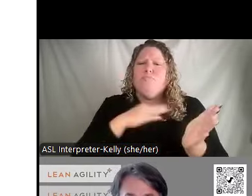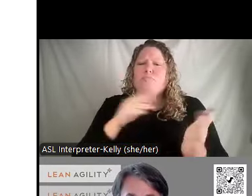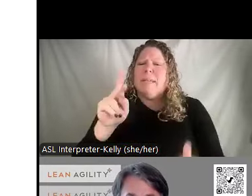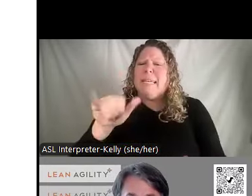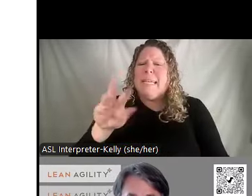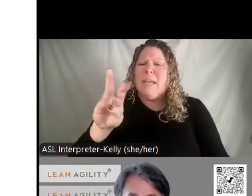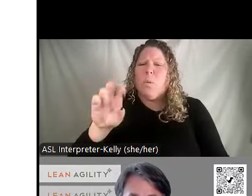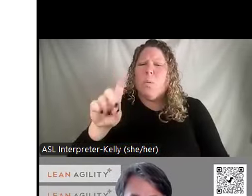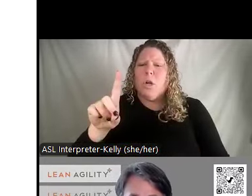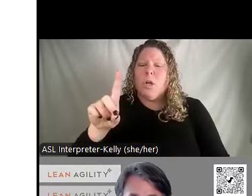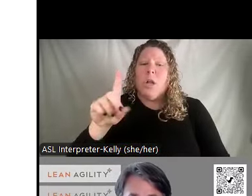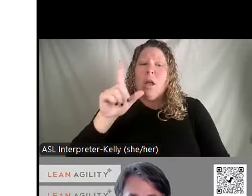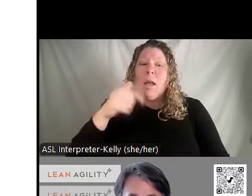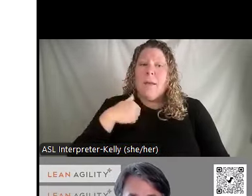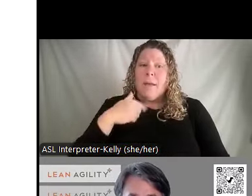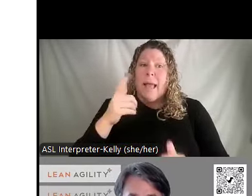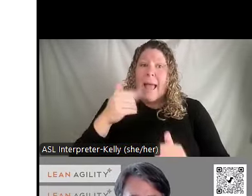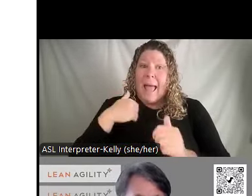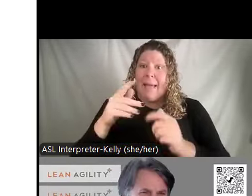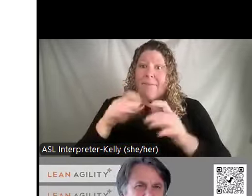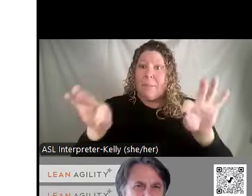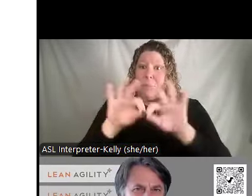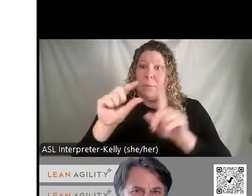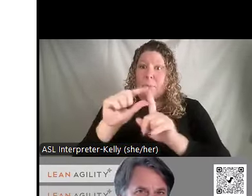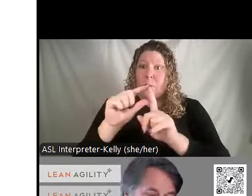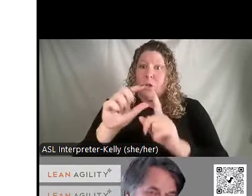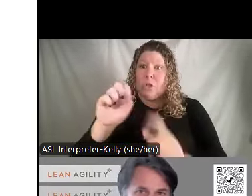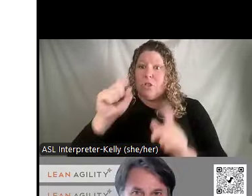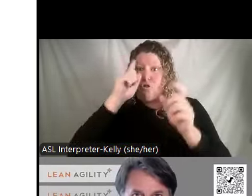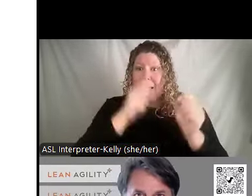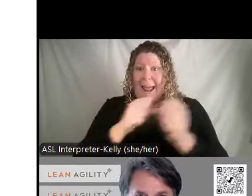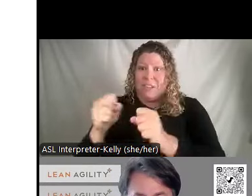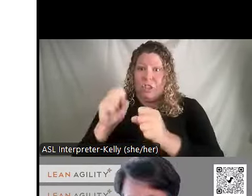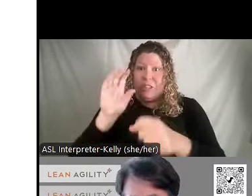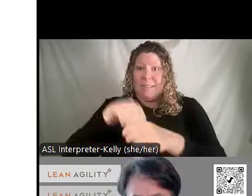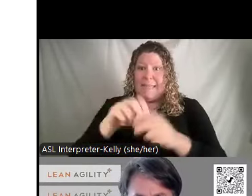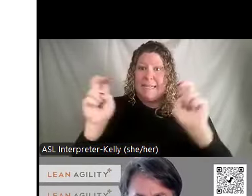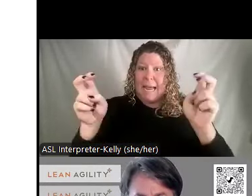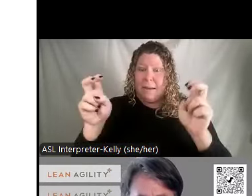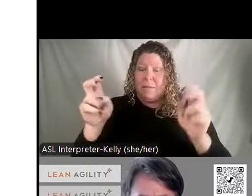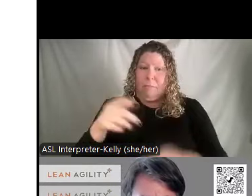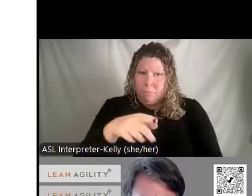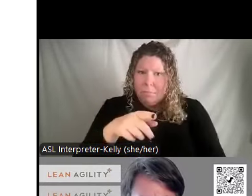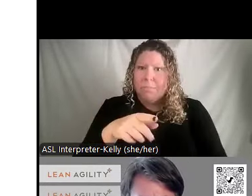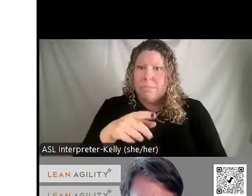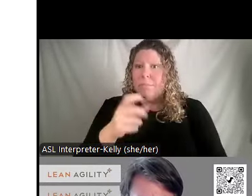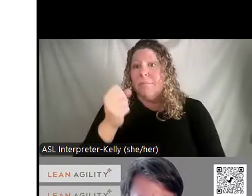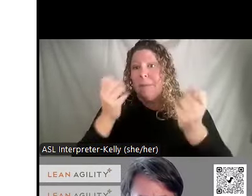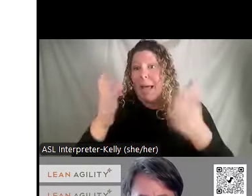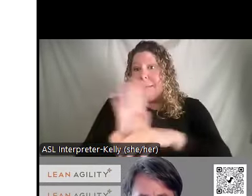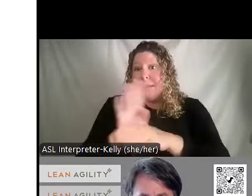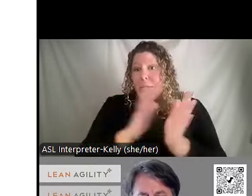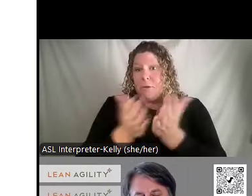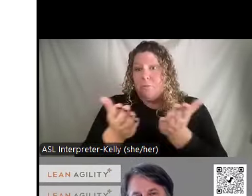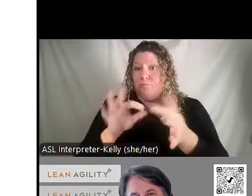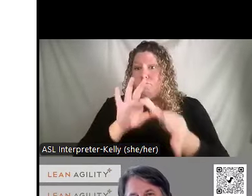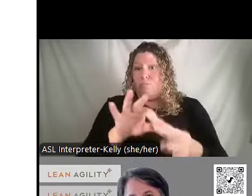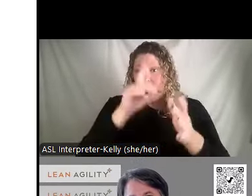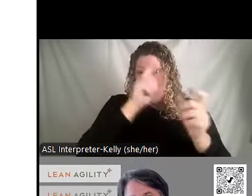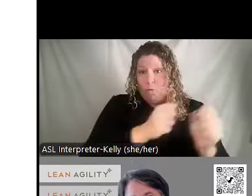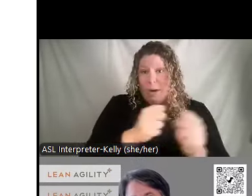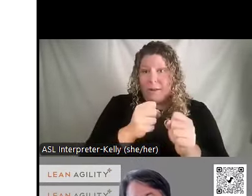almost 40,000 have the keyword strategy in them. So that's not a big surprise. Business books a lot of them are about strategy. Then what about